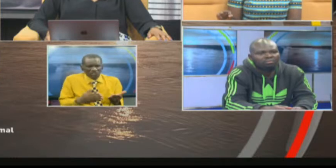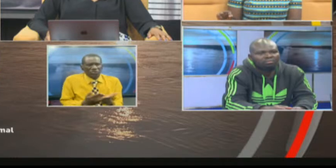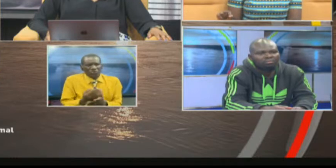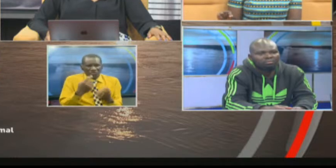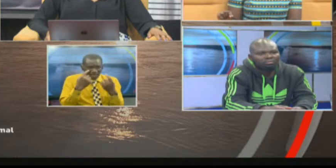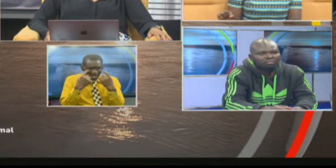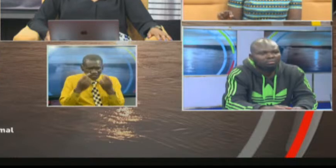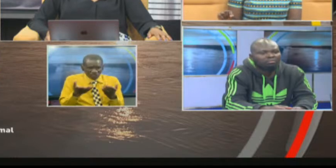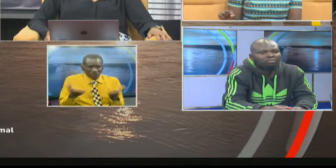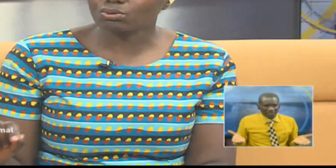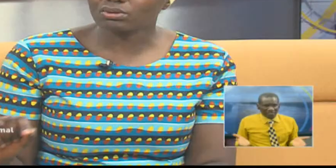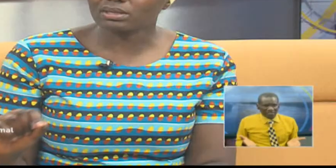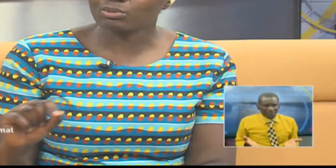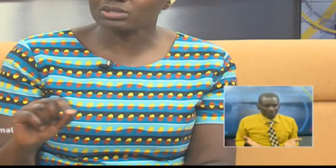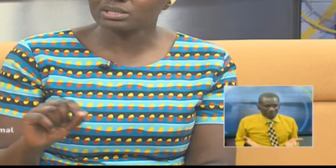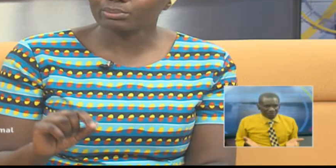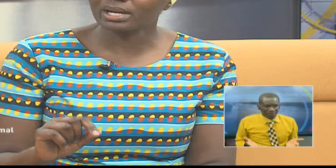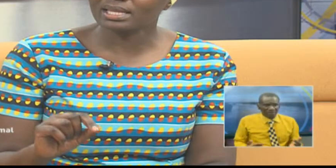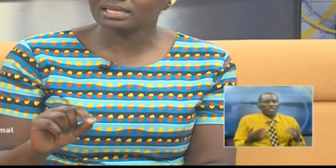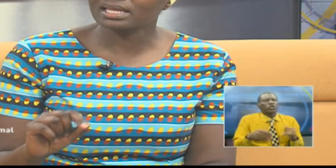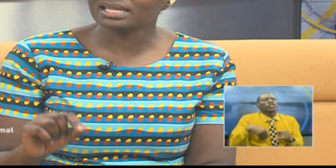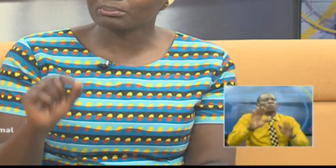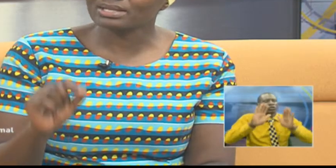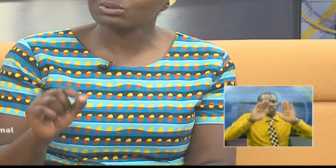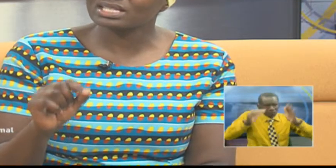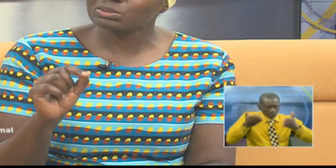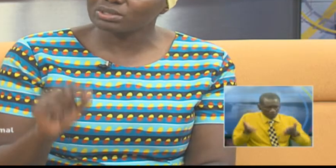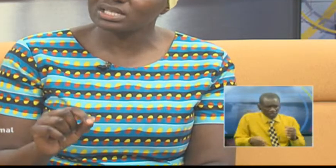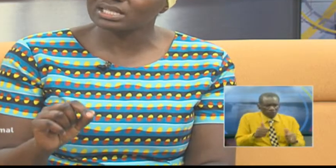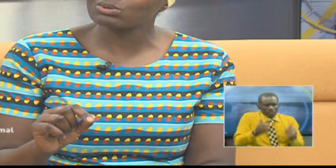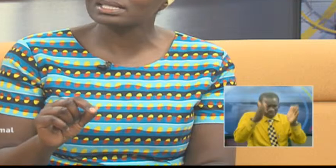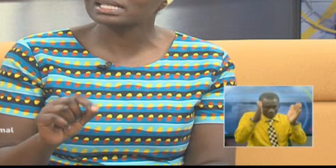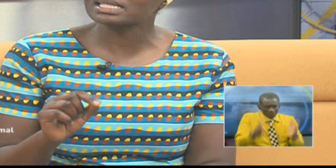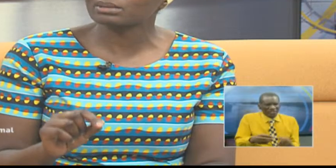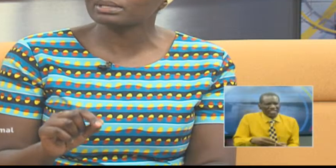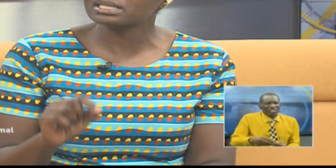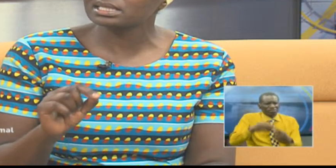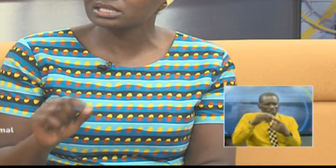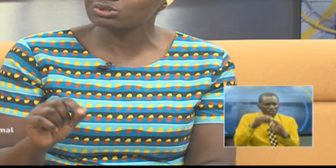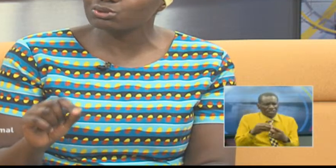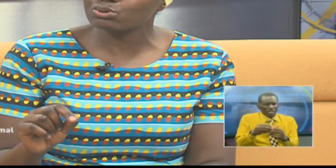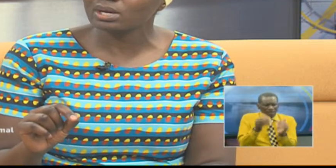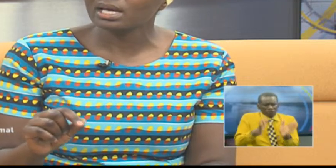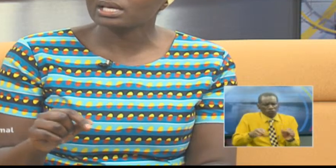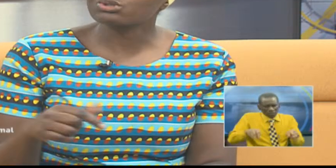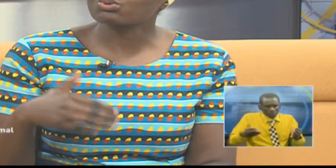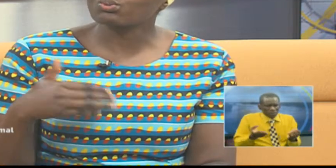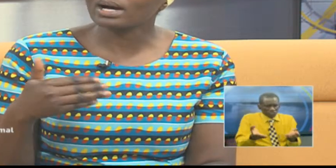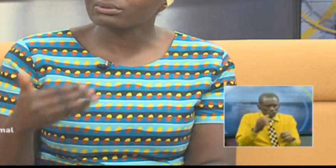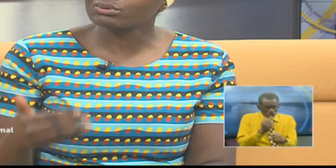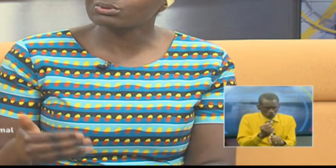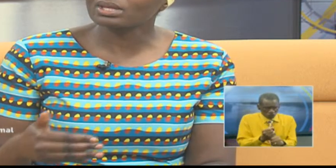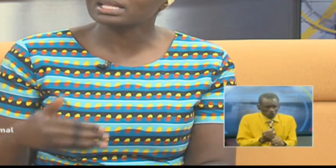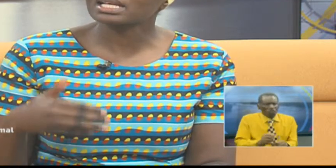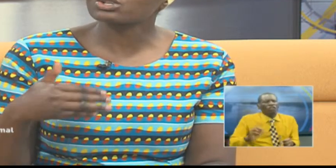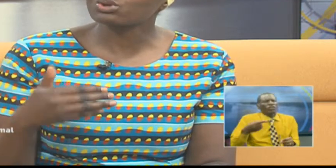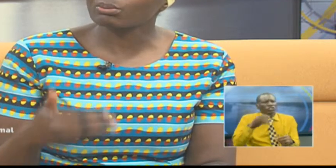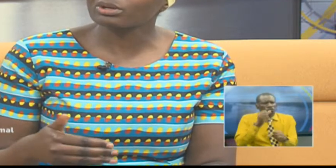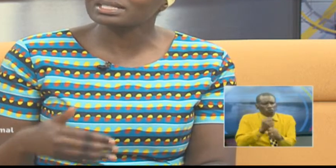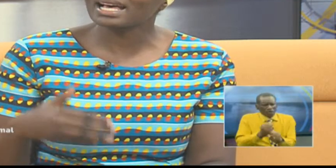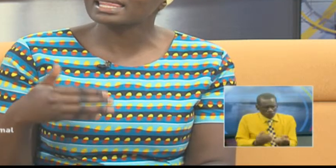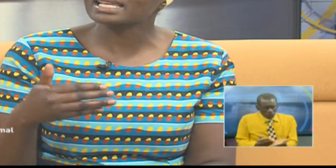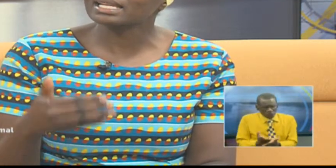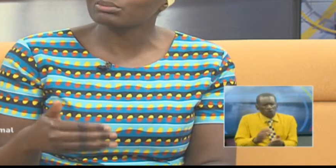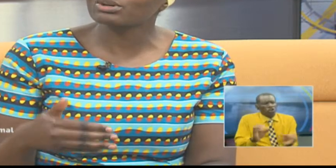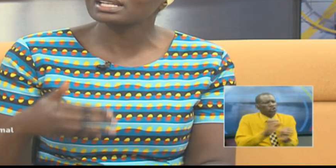pain. So the most important thing that the person, especially who has a disability, needs to do is to work through, so that at no